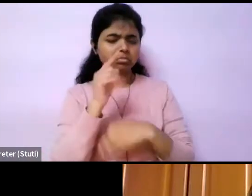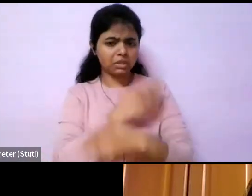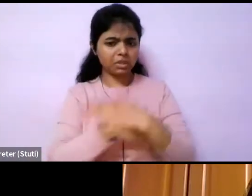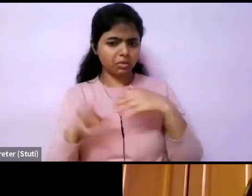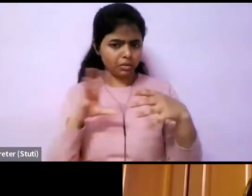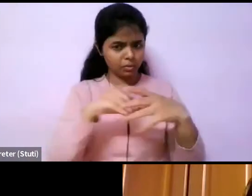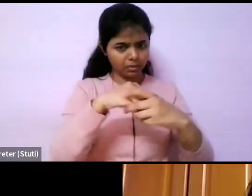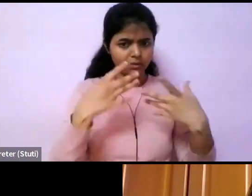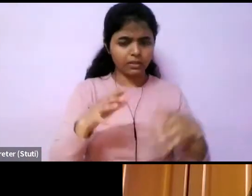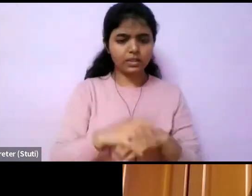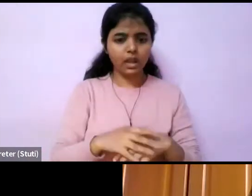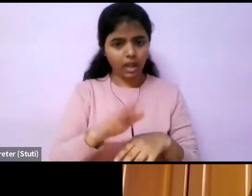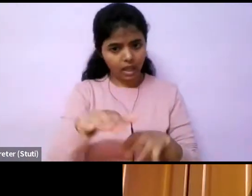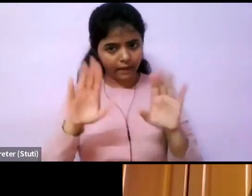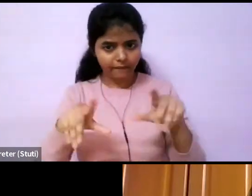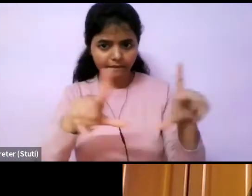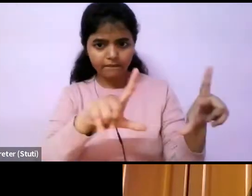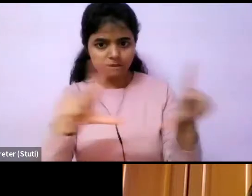do we have Ayo?